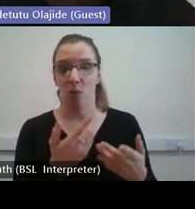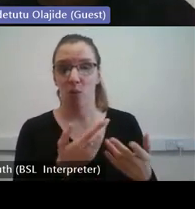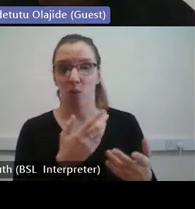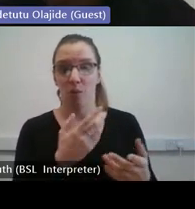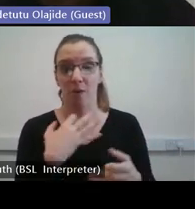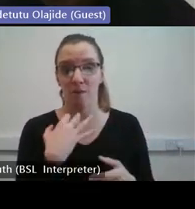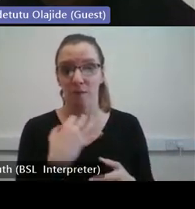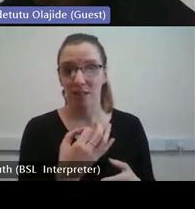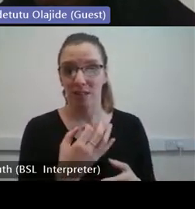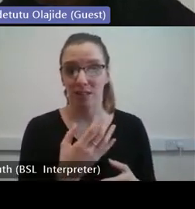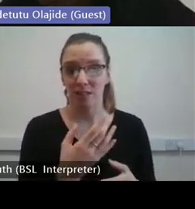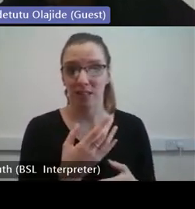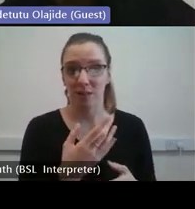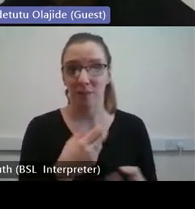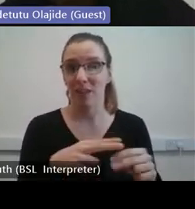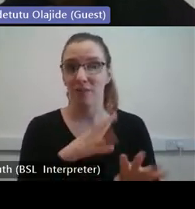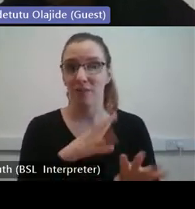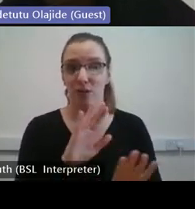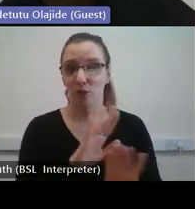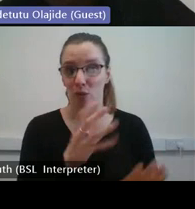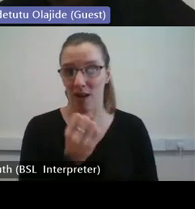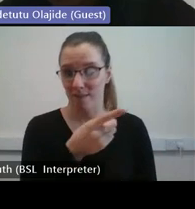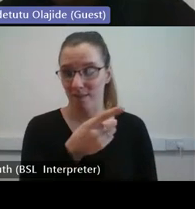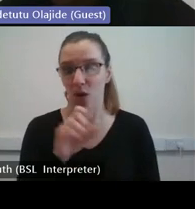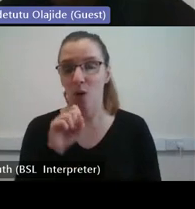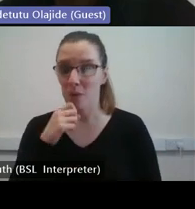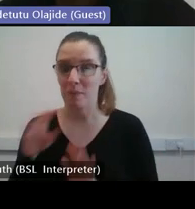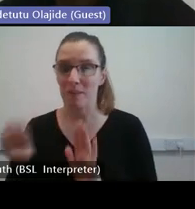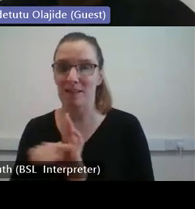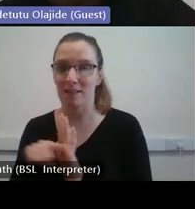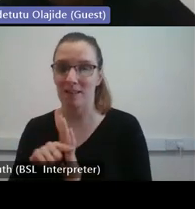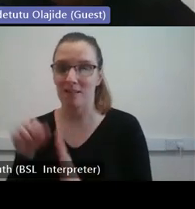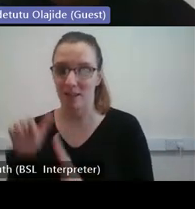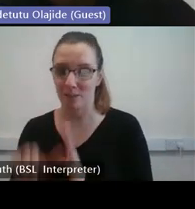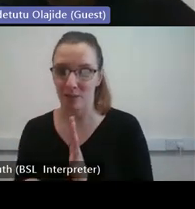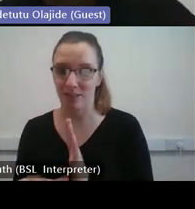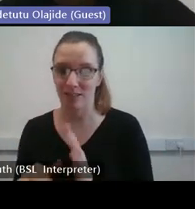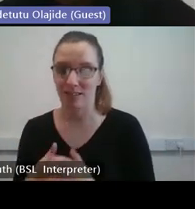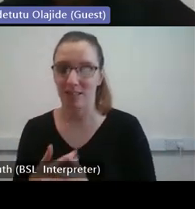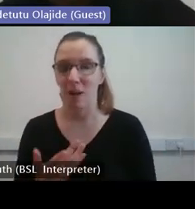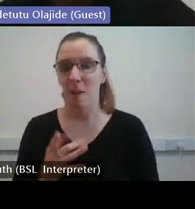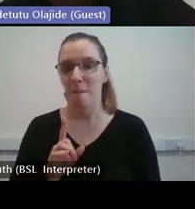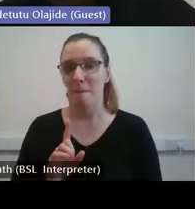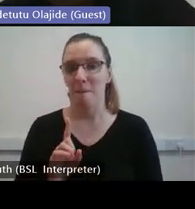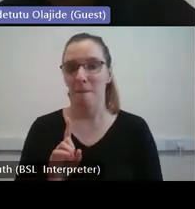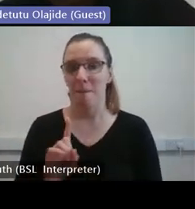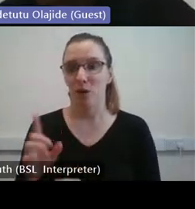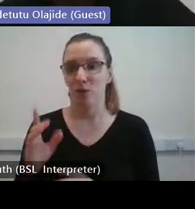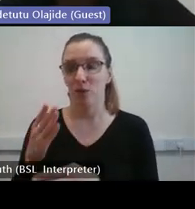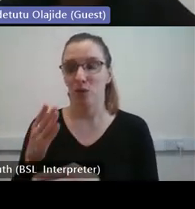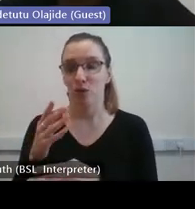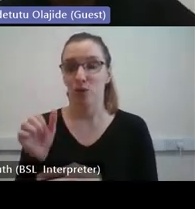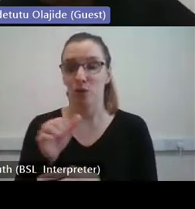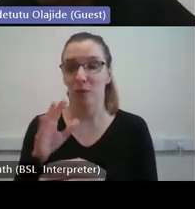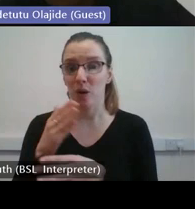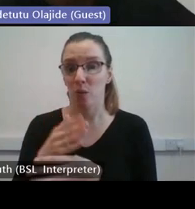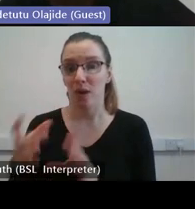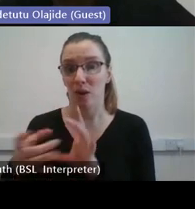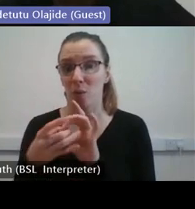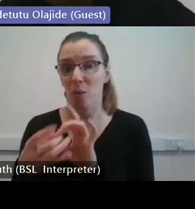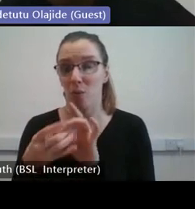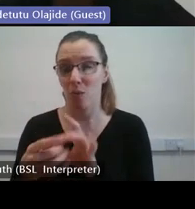won't be a negative experience at the end of the day, because it's like you are working with the organization to get